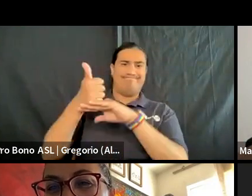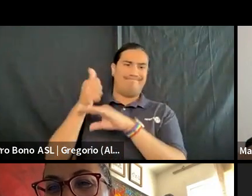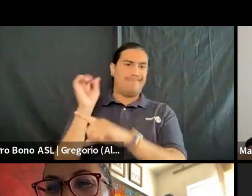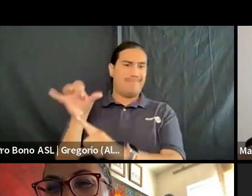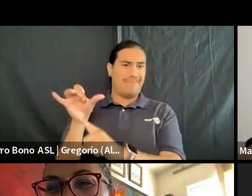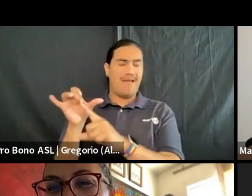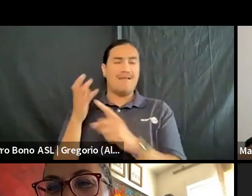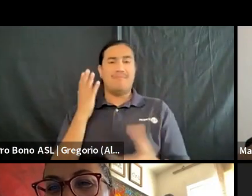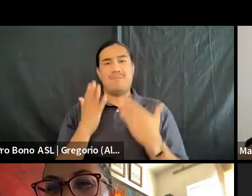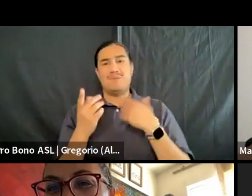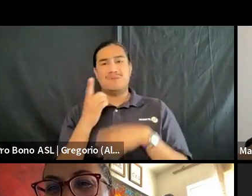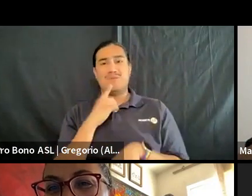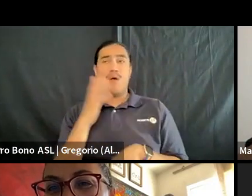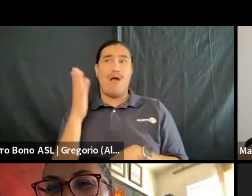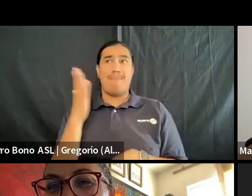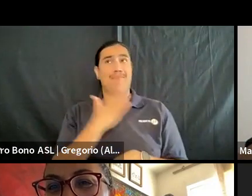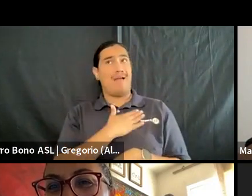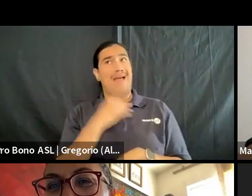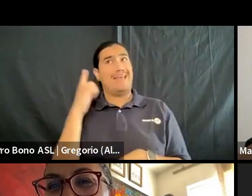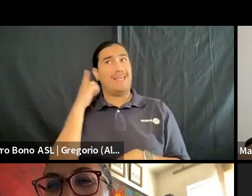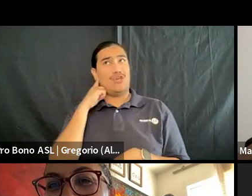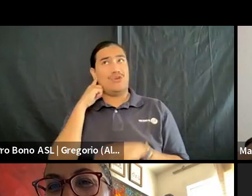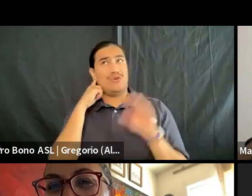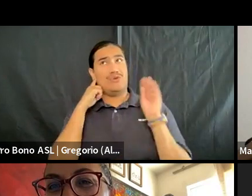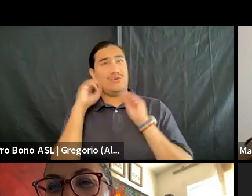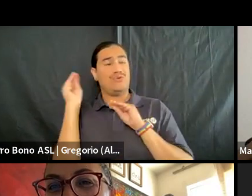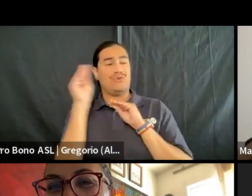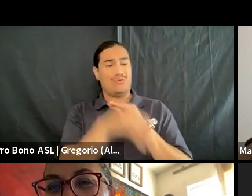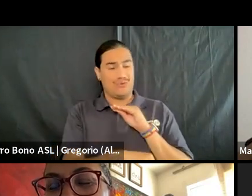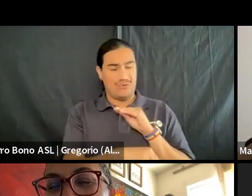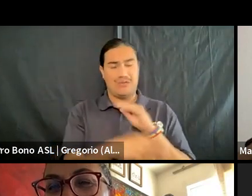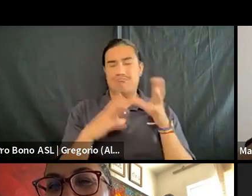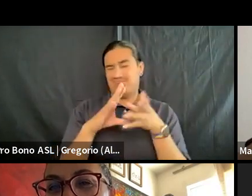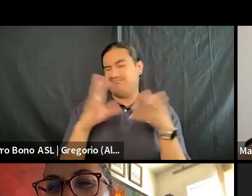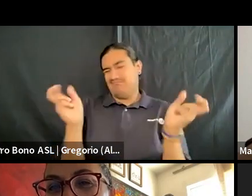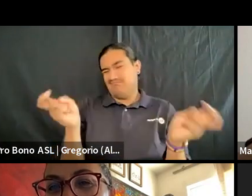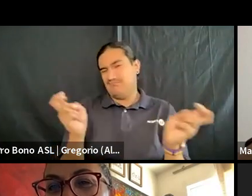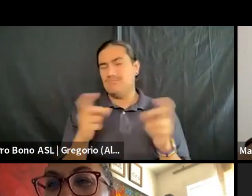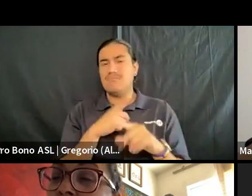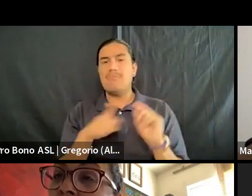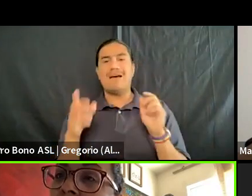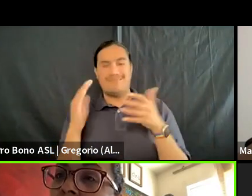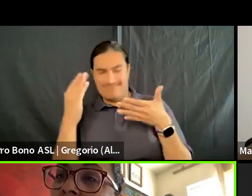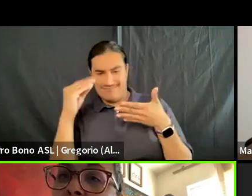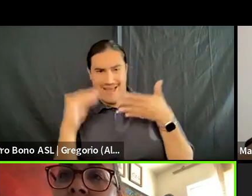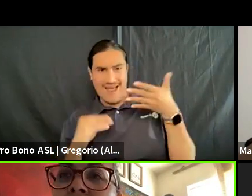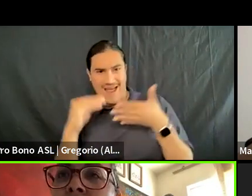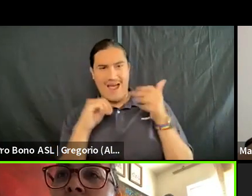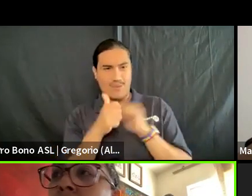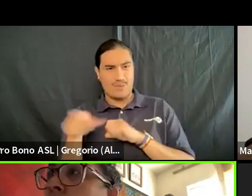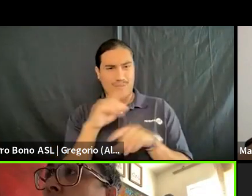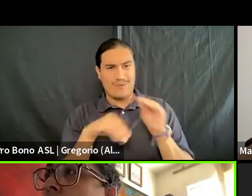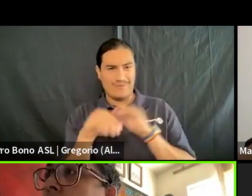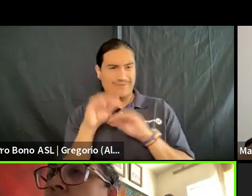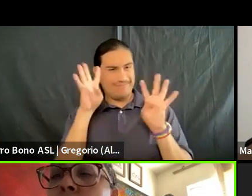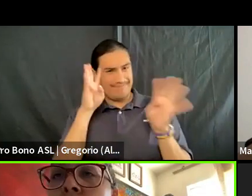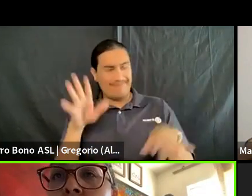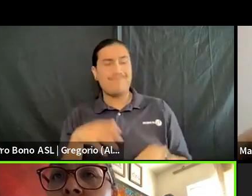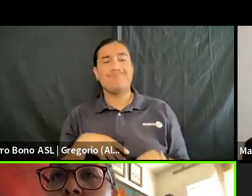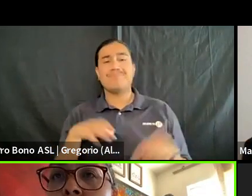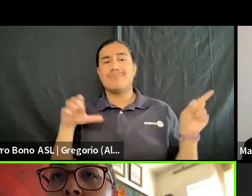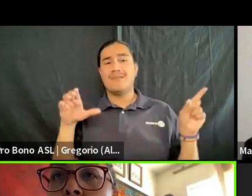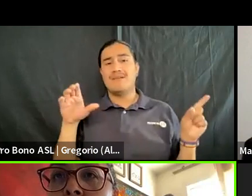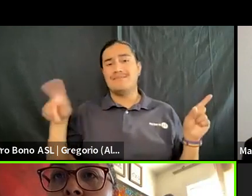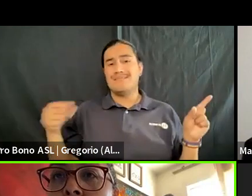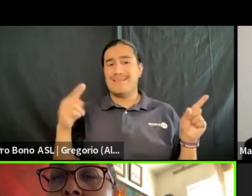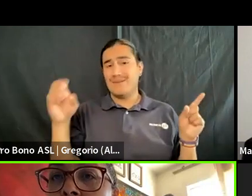my ear is on my knee. You know, that's your creation. So. Cándido, I know we're a little bit over